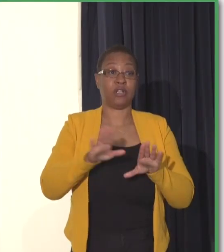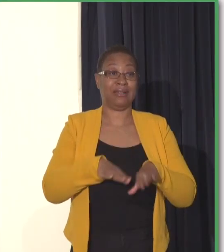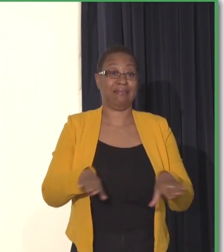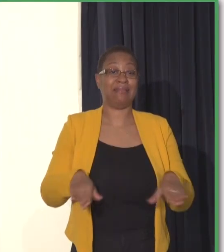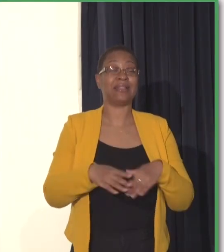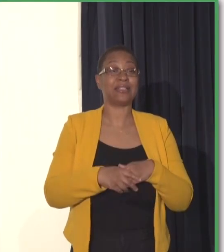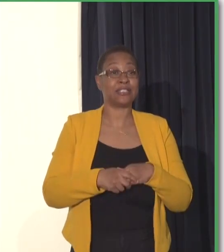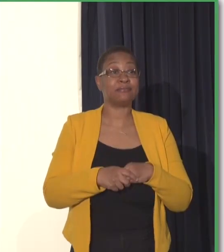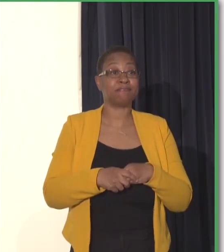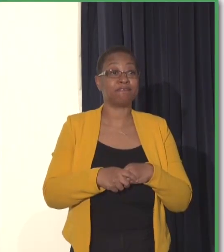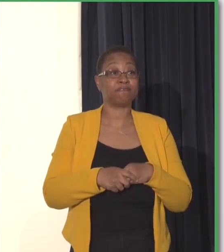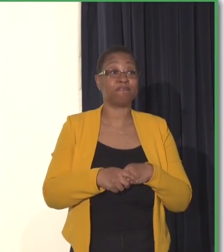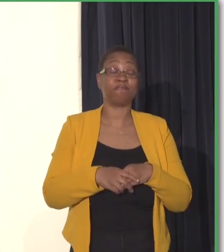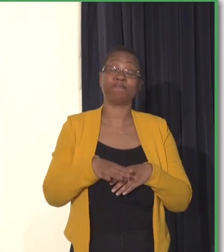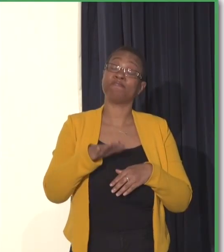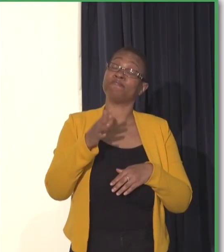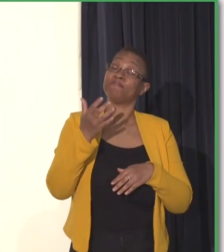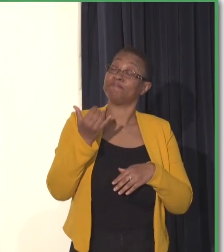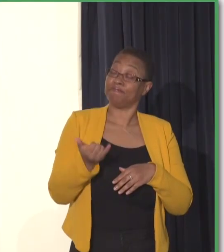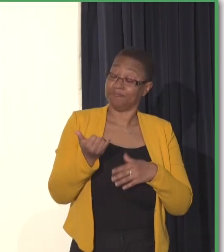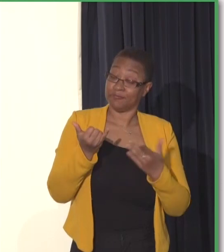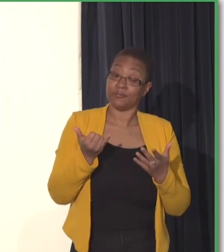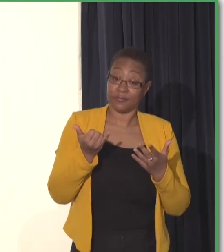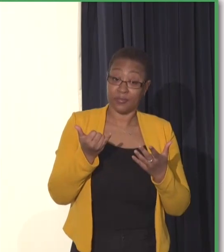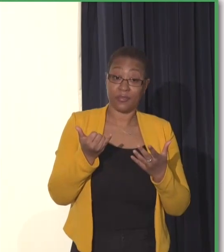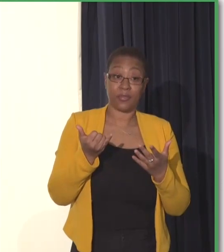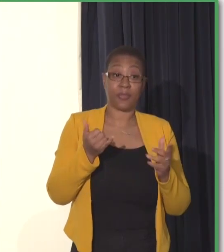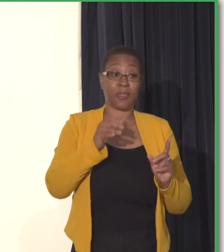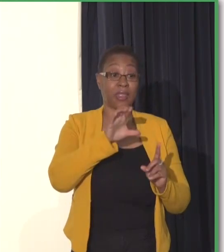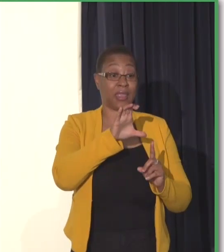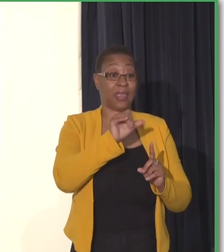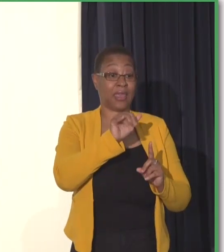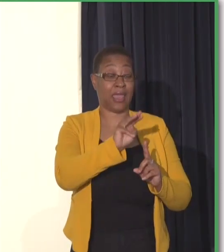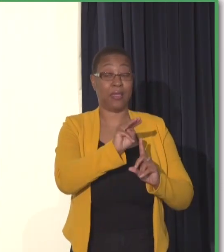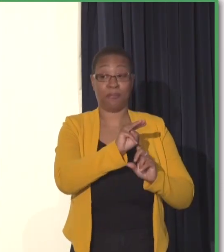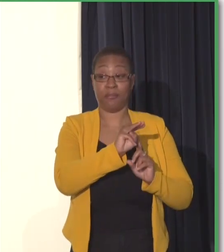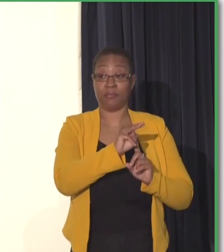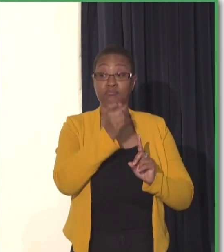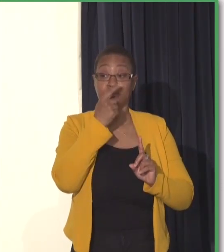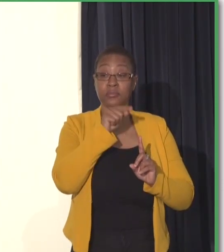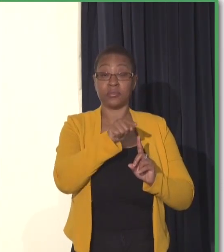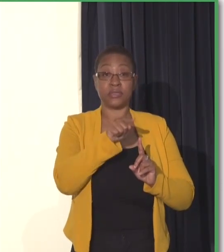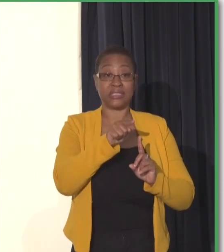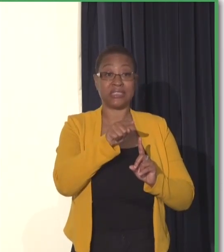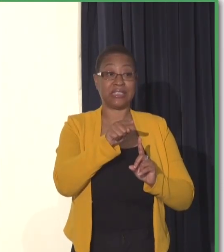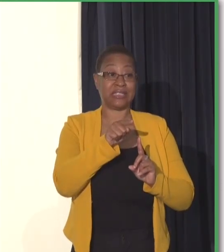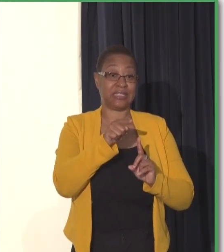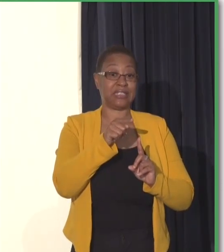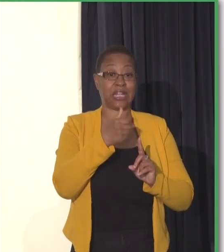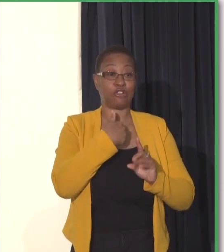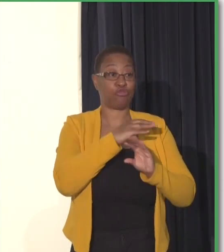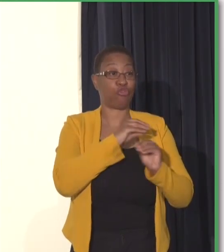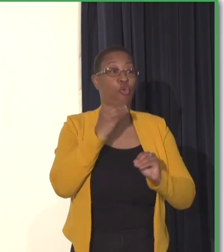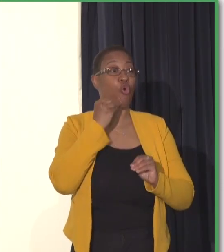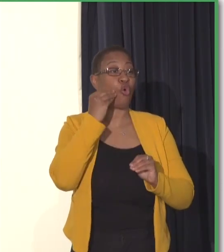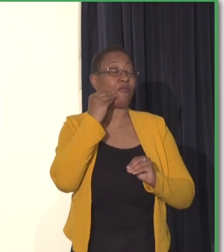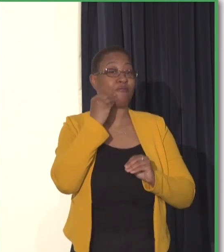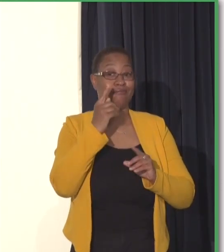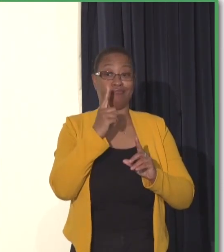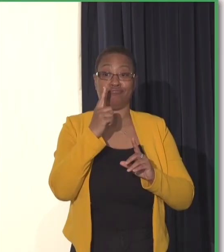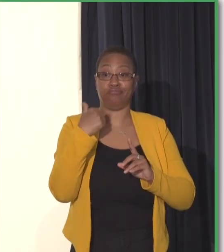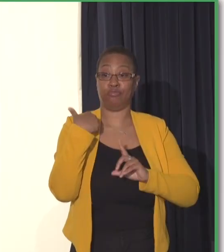kids. Now, Cam, she's been homeless for the last 3 months. She was unable to get